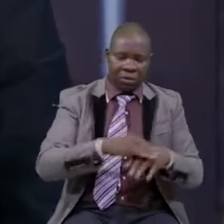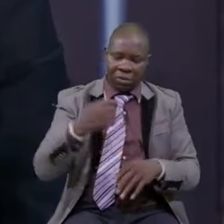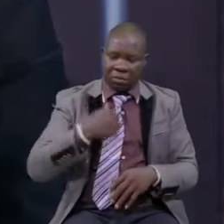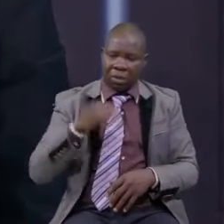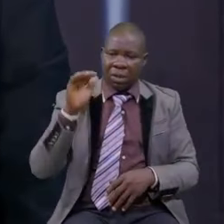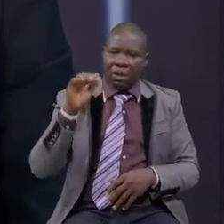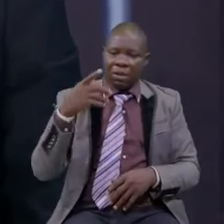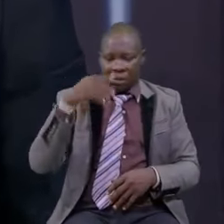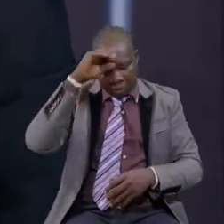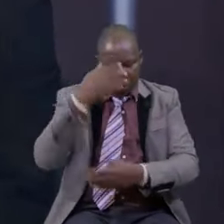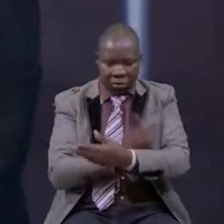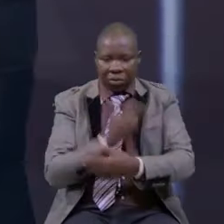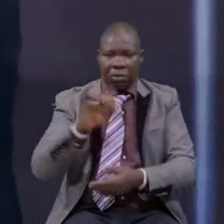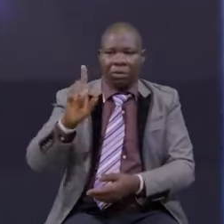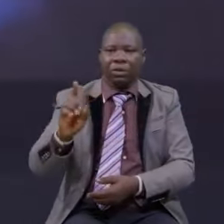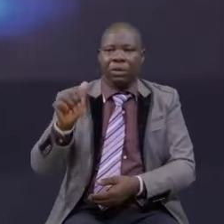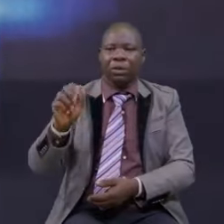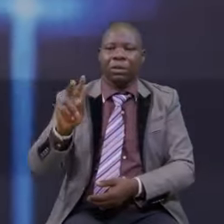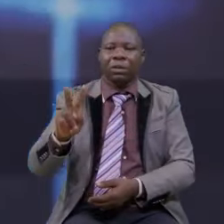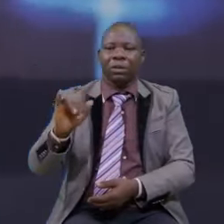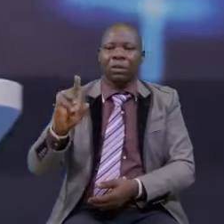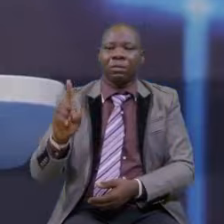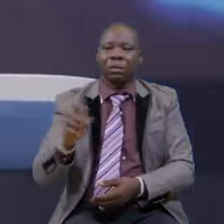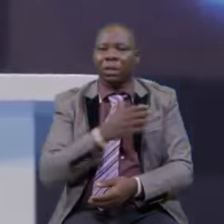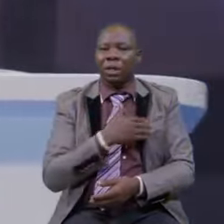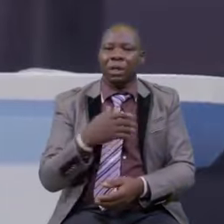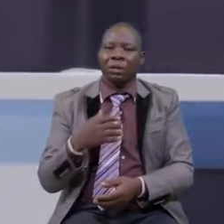peace and mercy. In all the epistles, peace and mercy, peace and